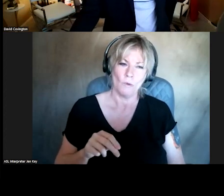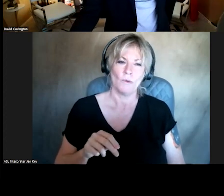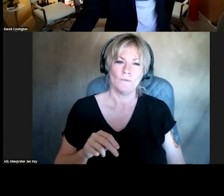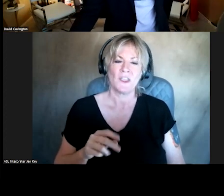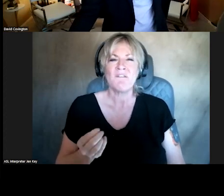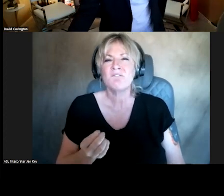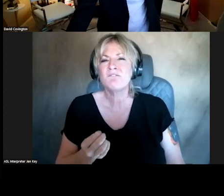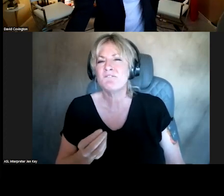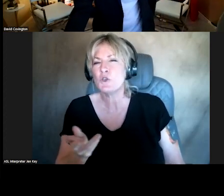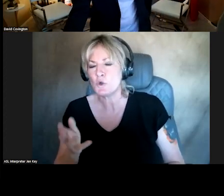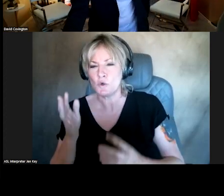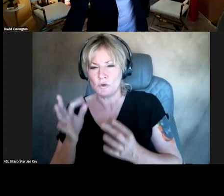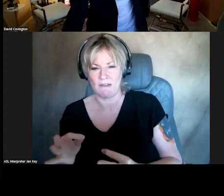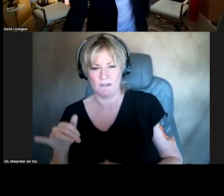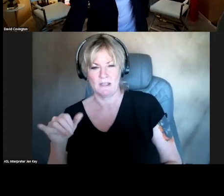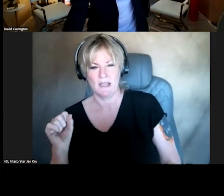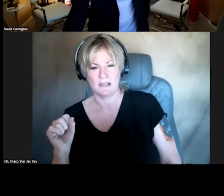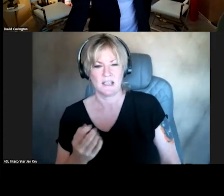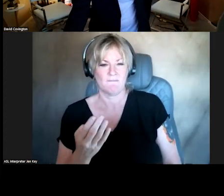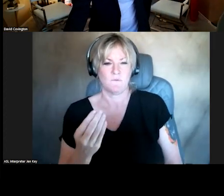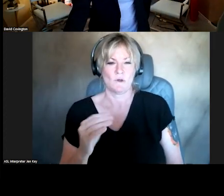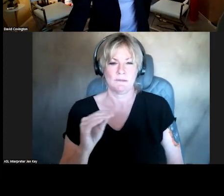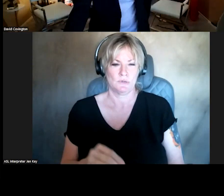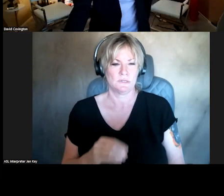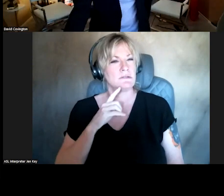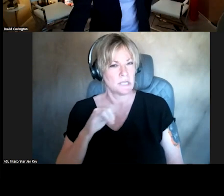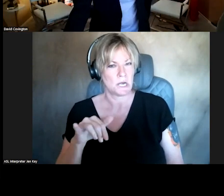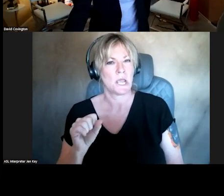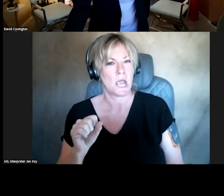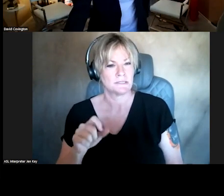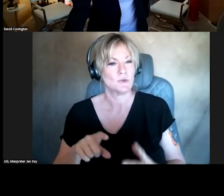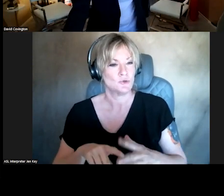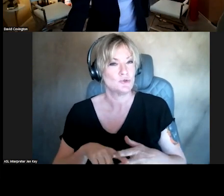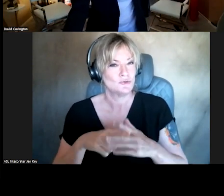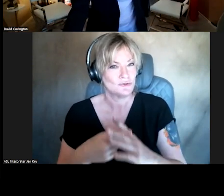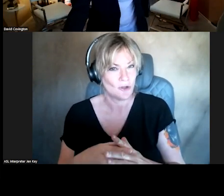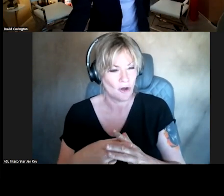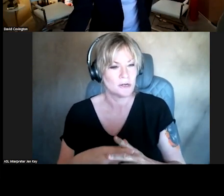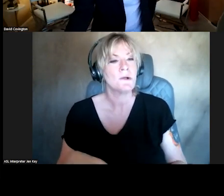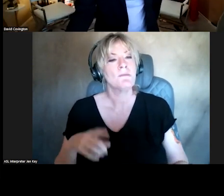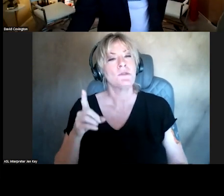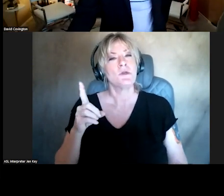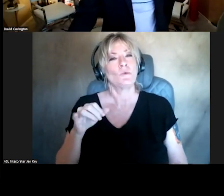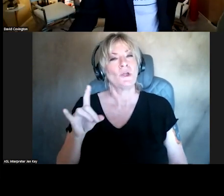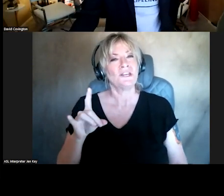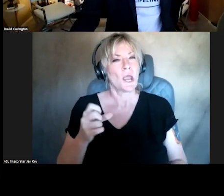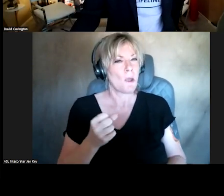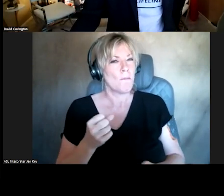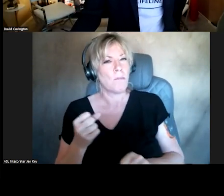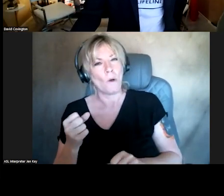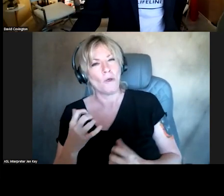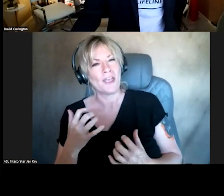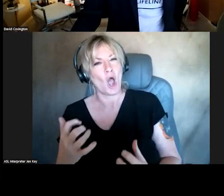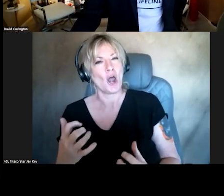few definitely yeses, and 14% said yes to that to start. We did move the audience just a little bit